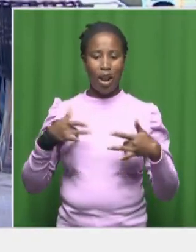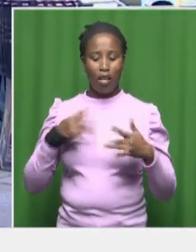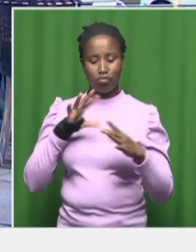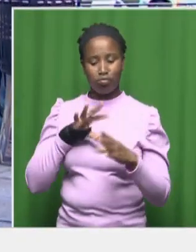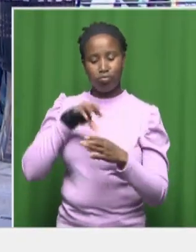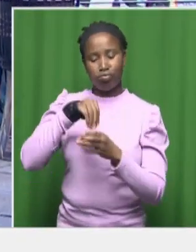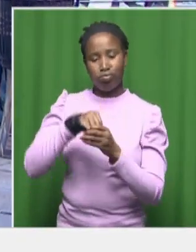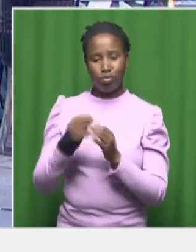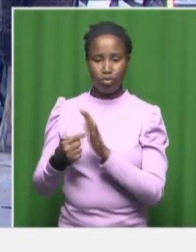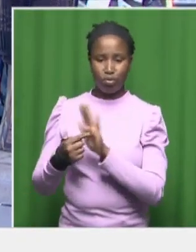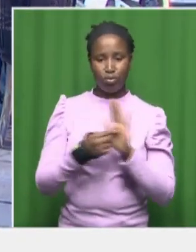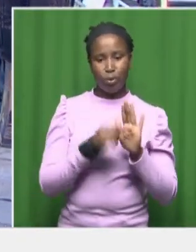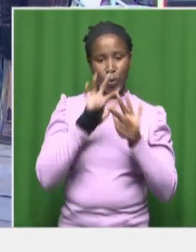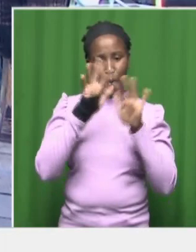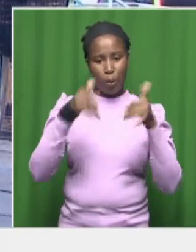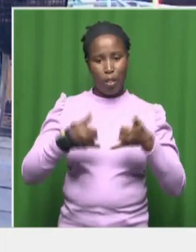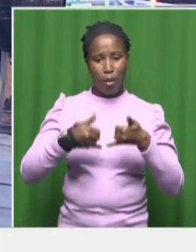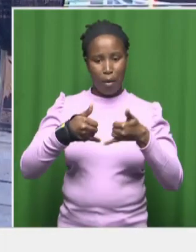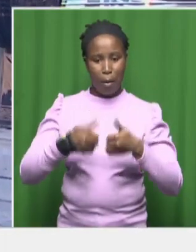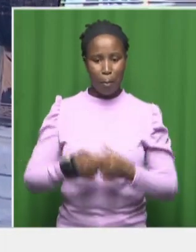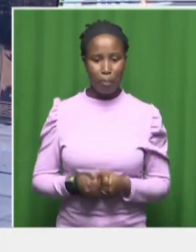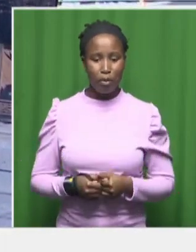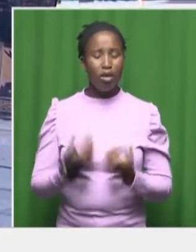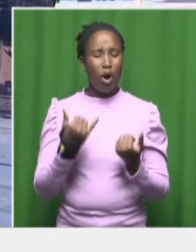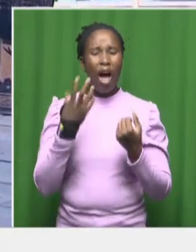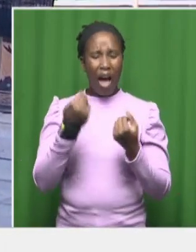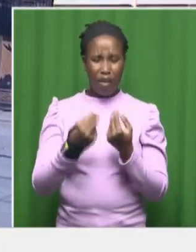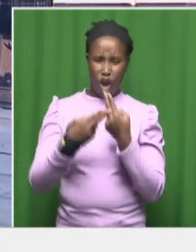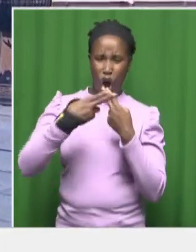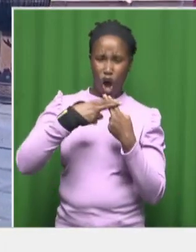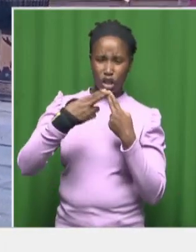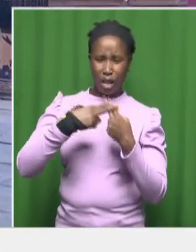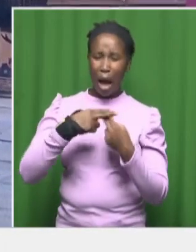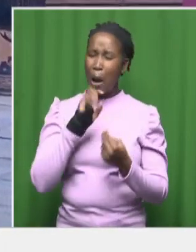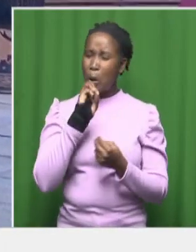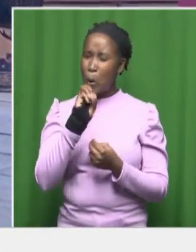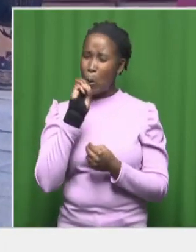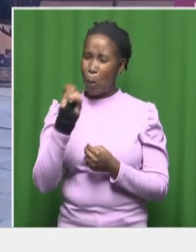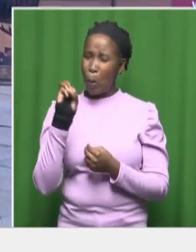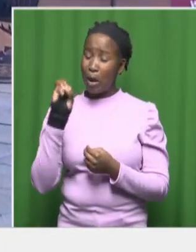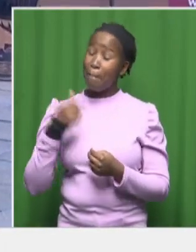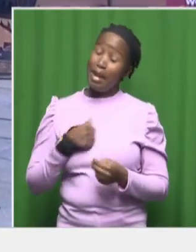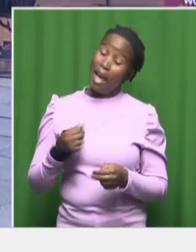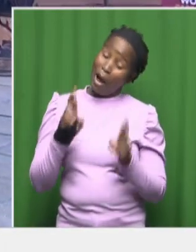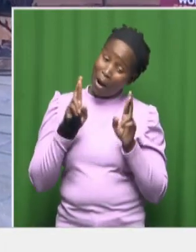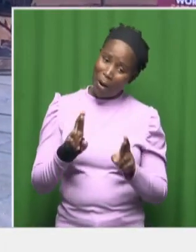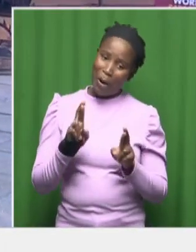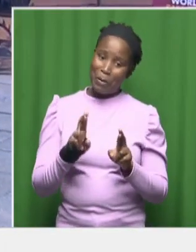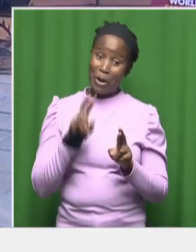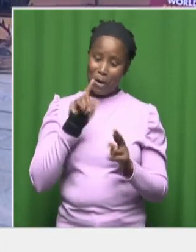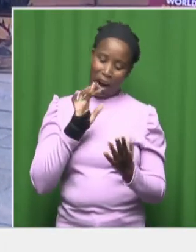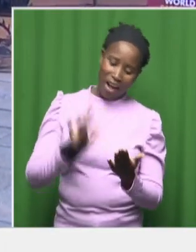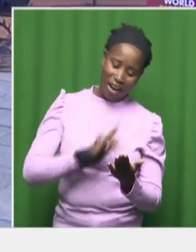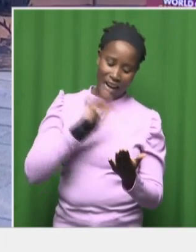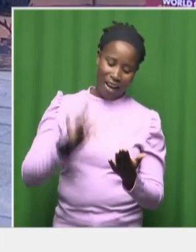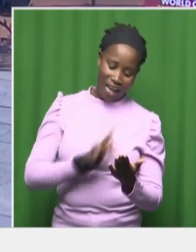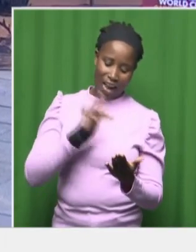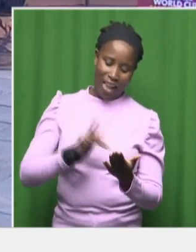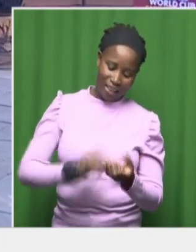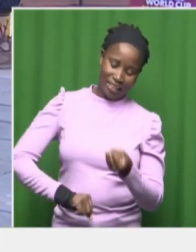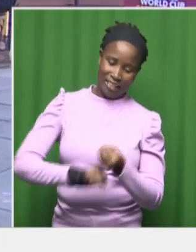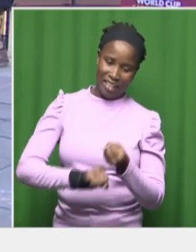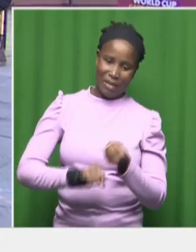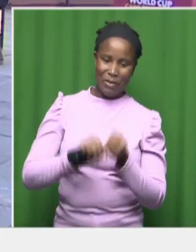the Netball World Cup. So choose your hashtag. There are quite a few, hoping they're scrolling, and we'll give them to you as well as